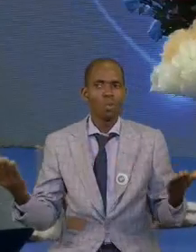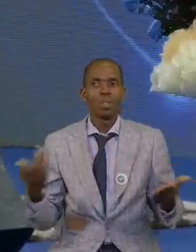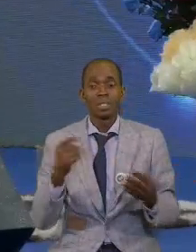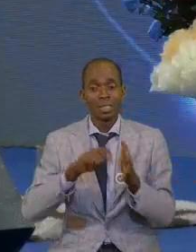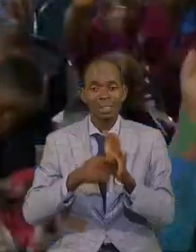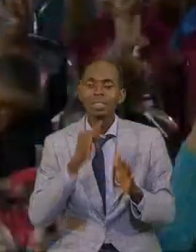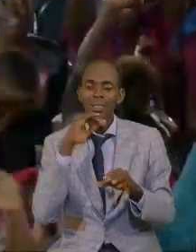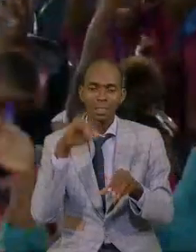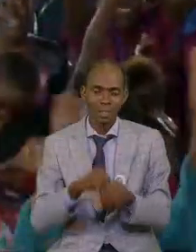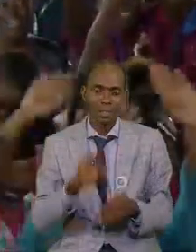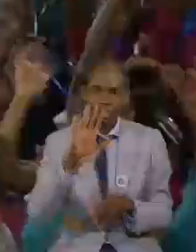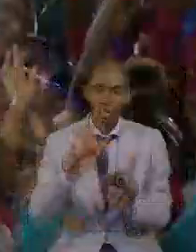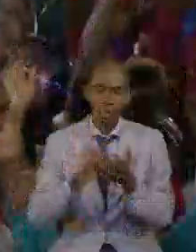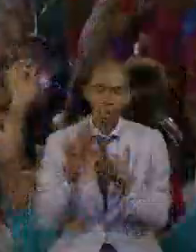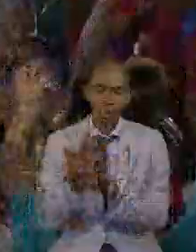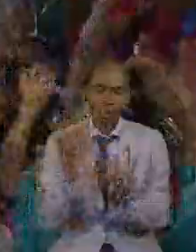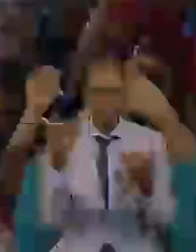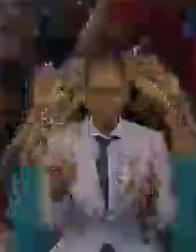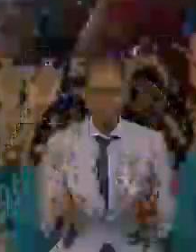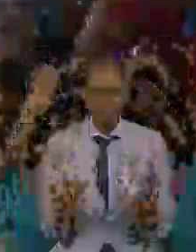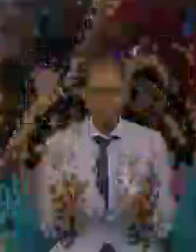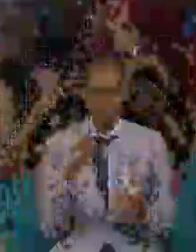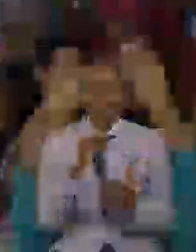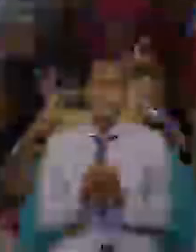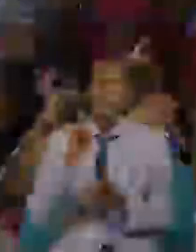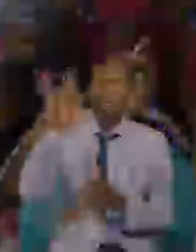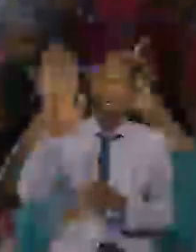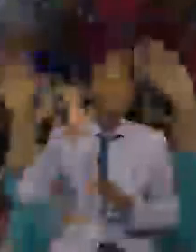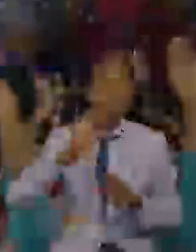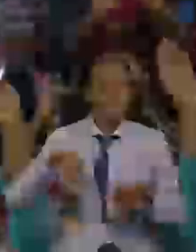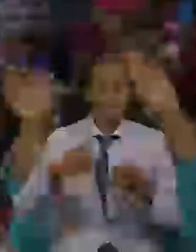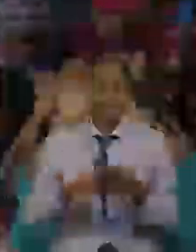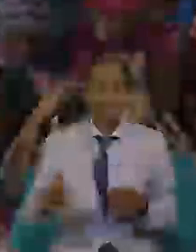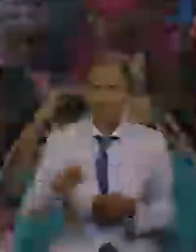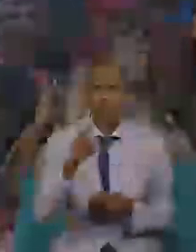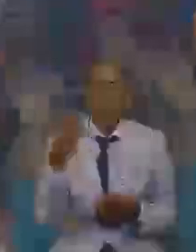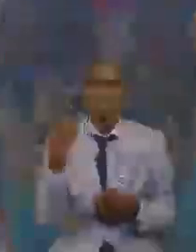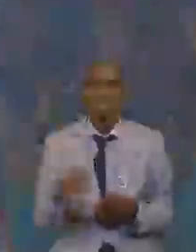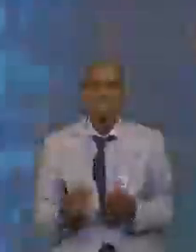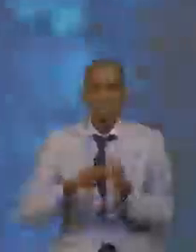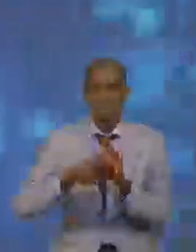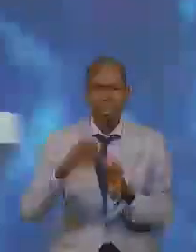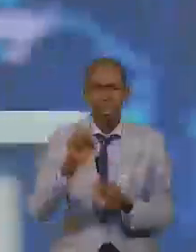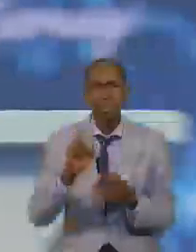hand. He said, I will give unto thee the keys of the kingdom of heaven,